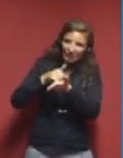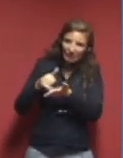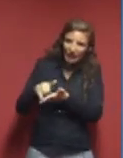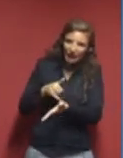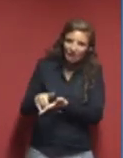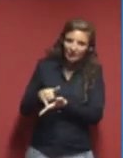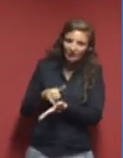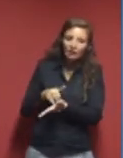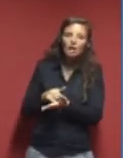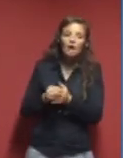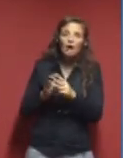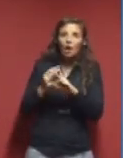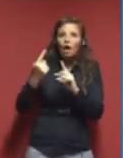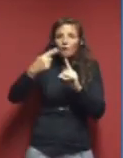assembly.